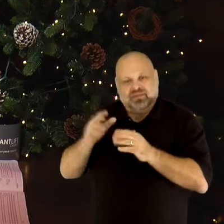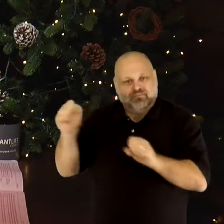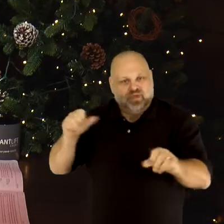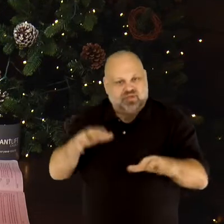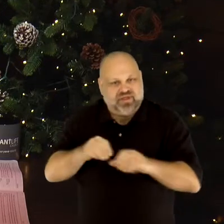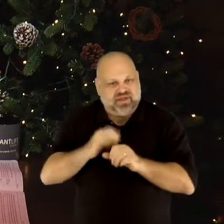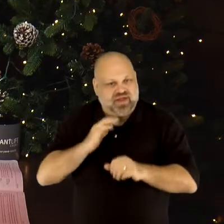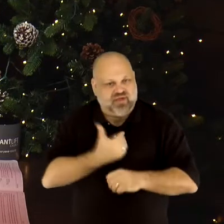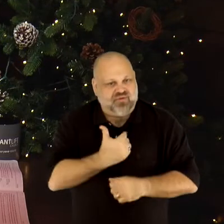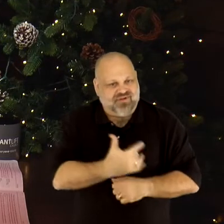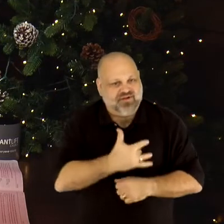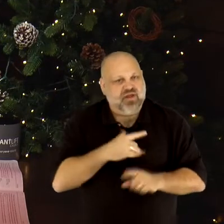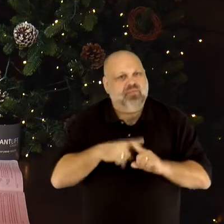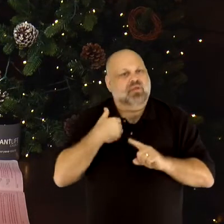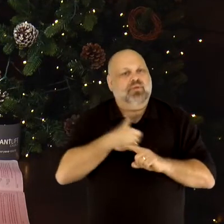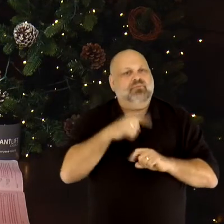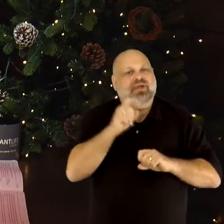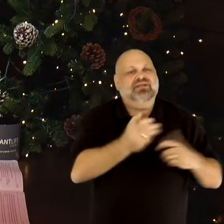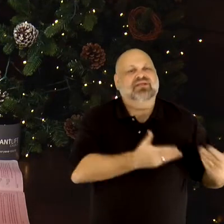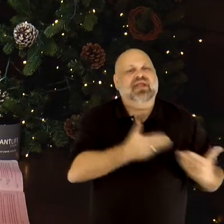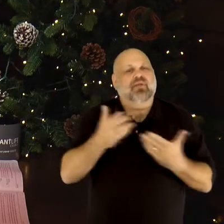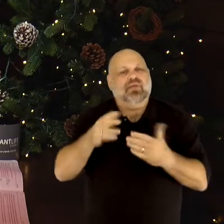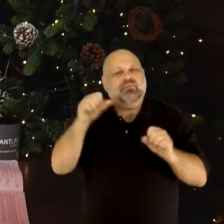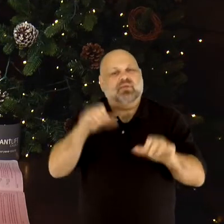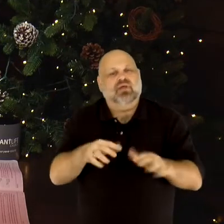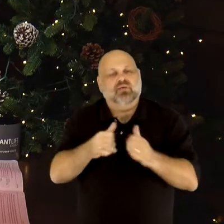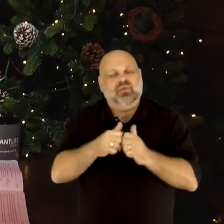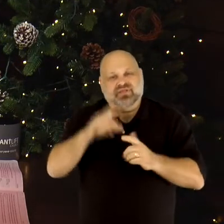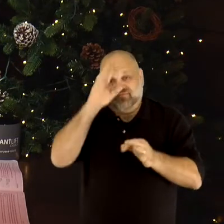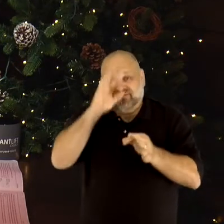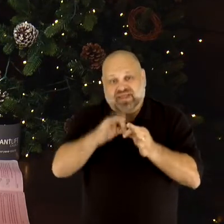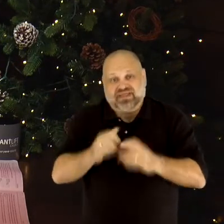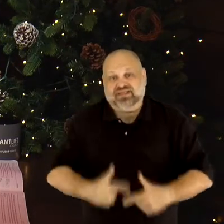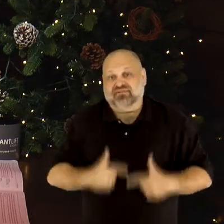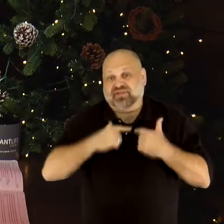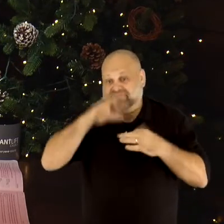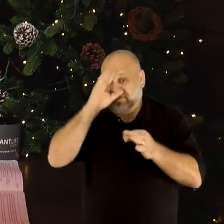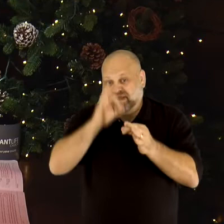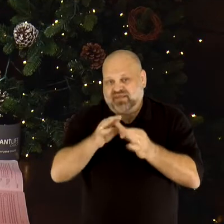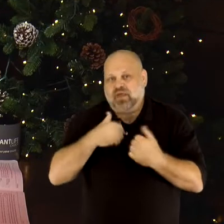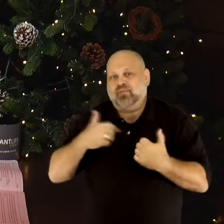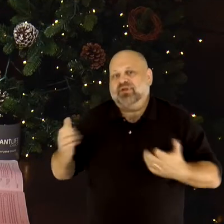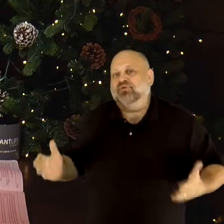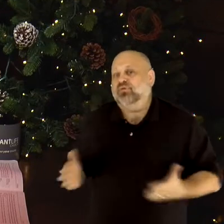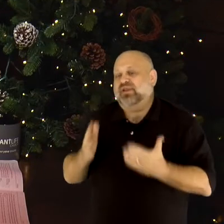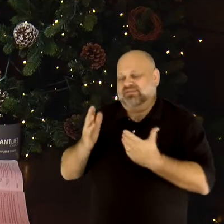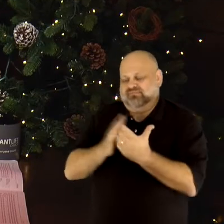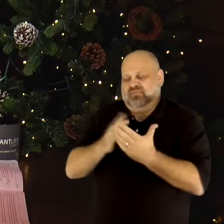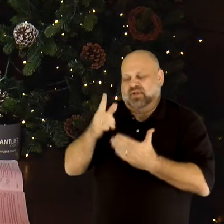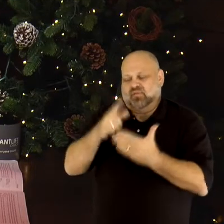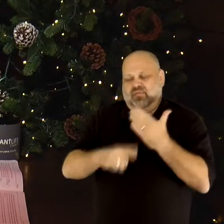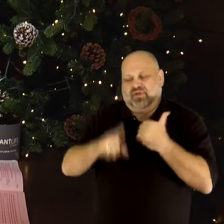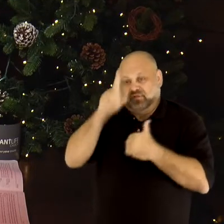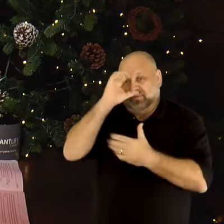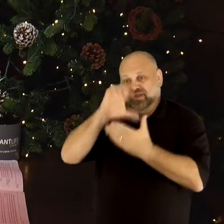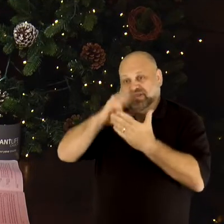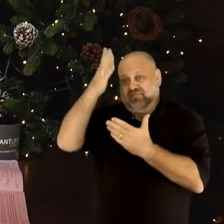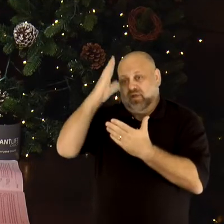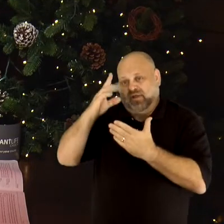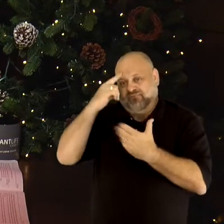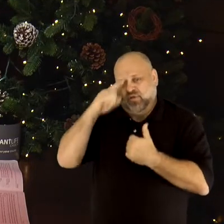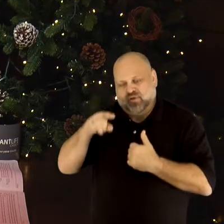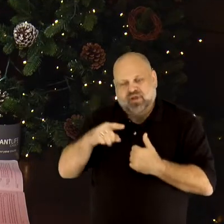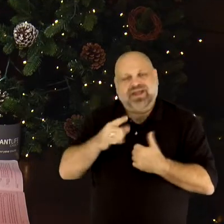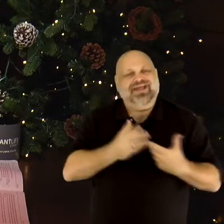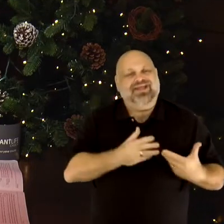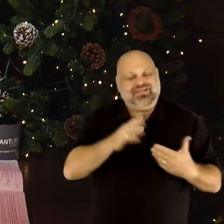with faith, living faith. I want to encourage you, whatever you are believing God for, carry that miracle